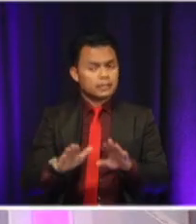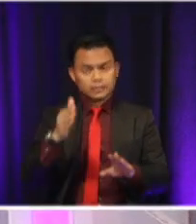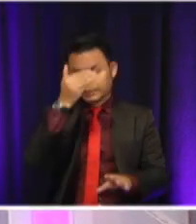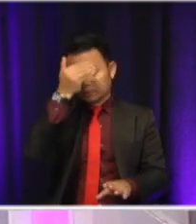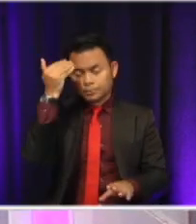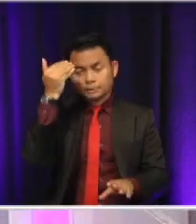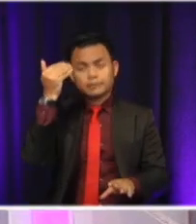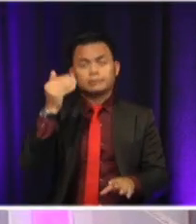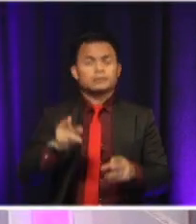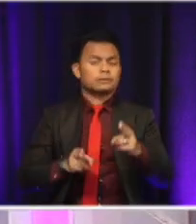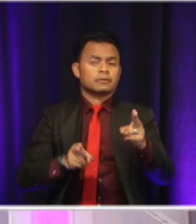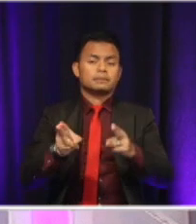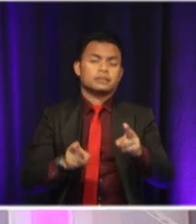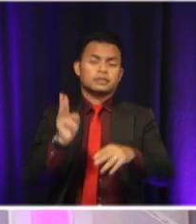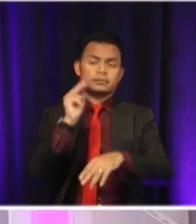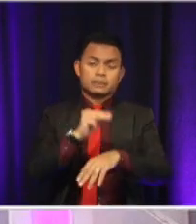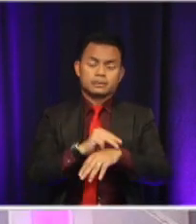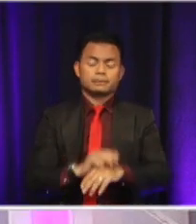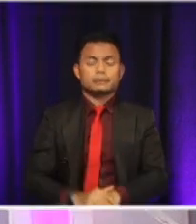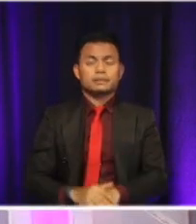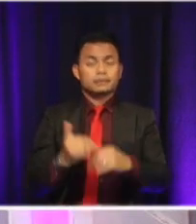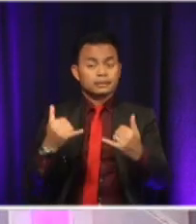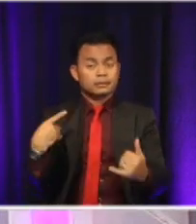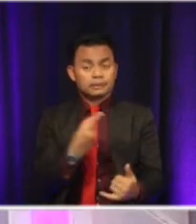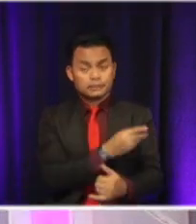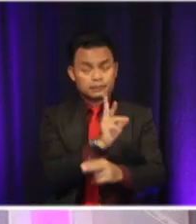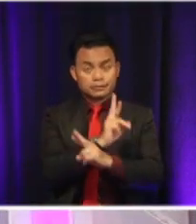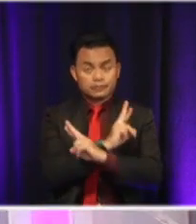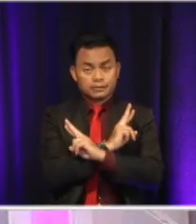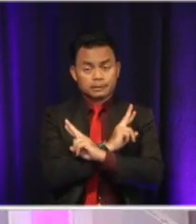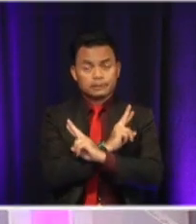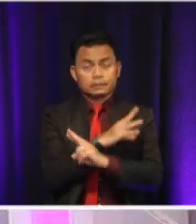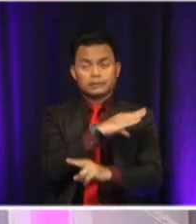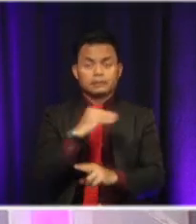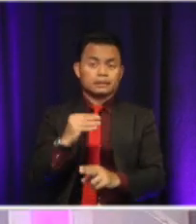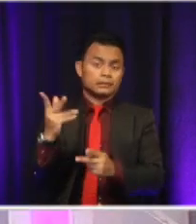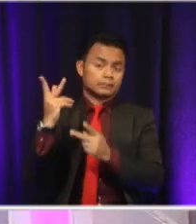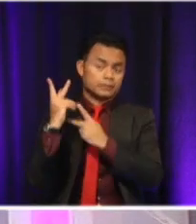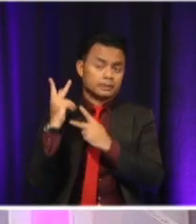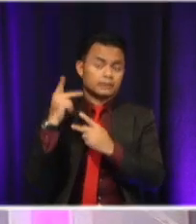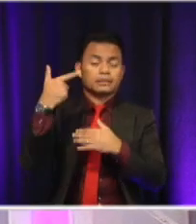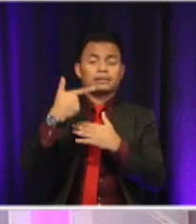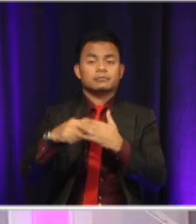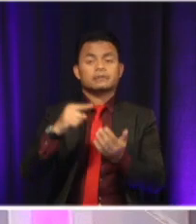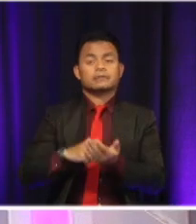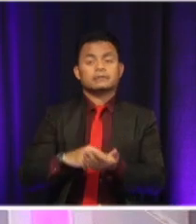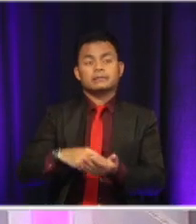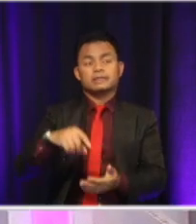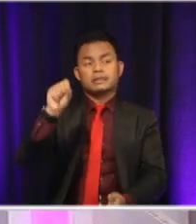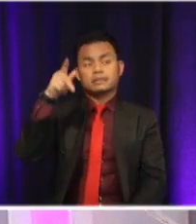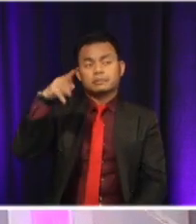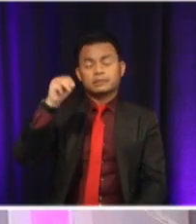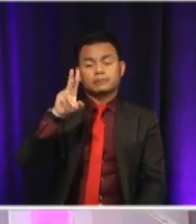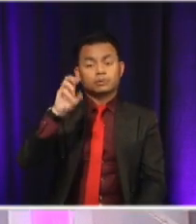manage your time well to maneuver around the questions. Now we're going for a short break now, and we'll be right back here on Success SPM 2022